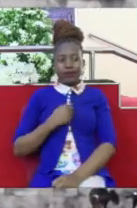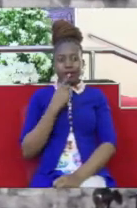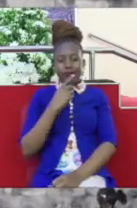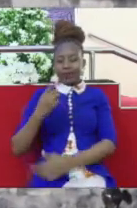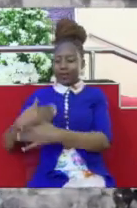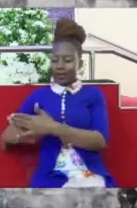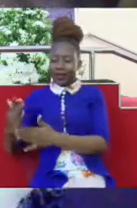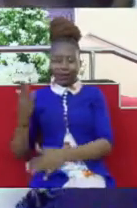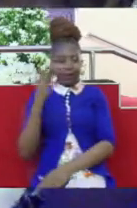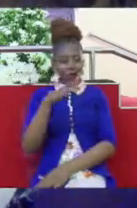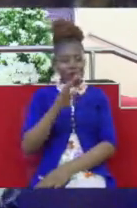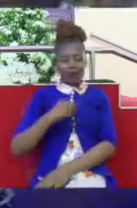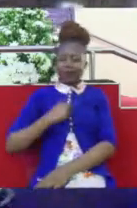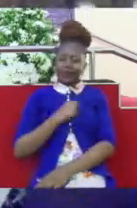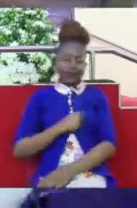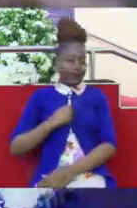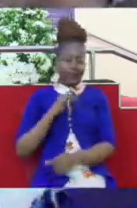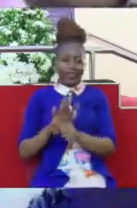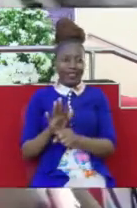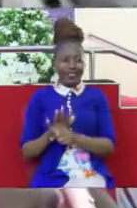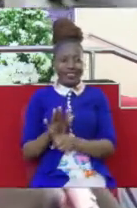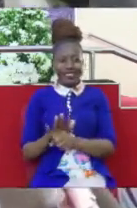pole sana. Pole